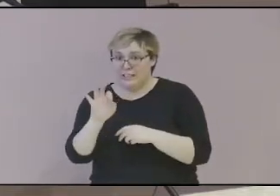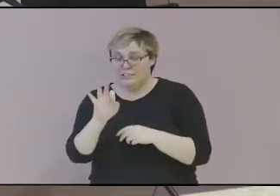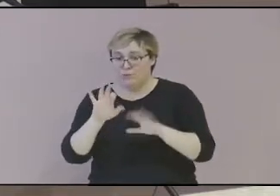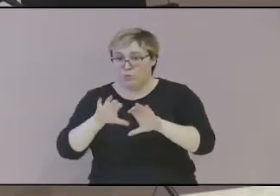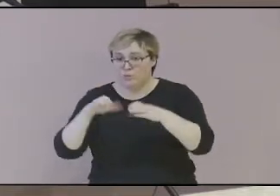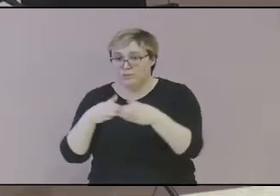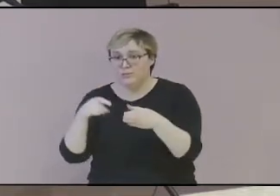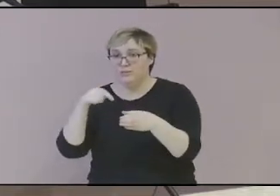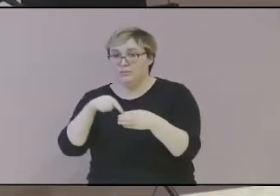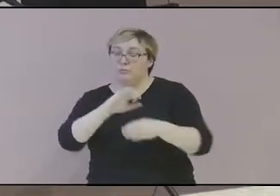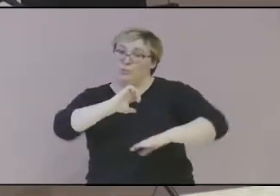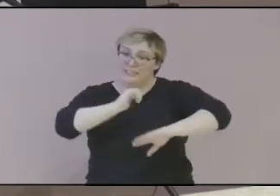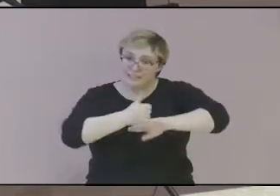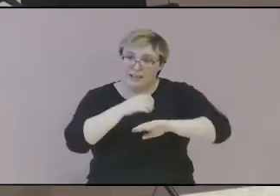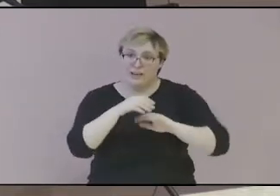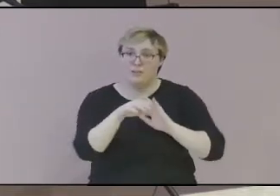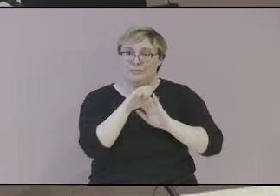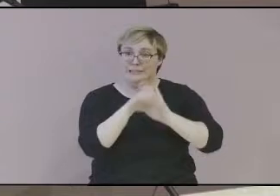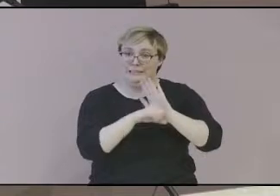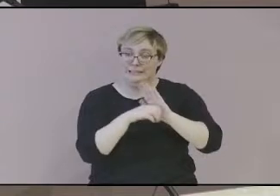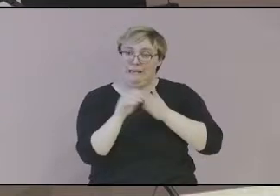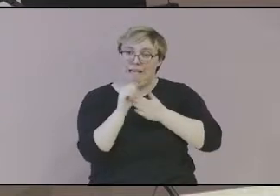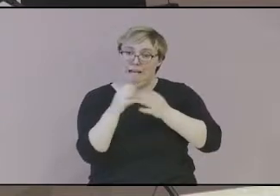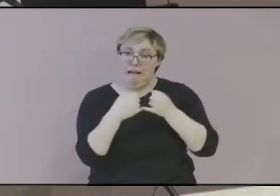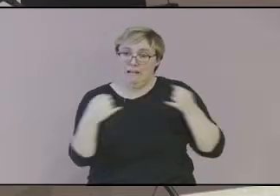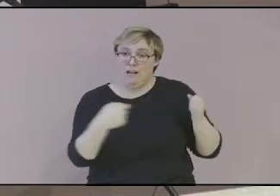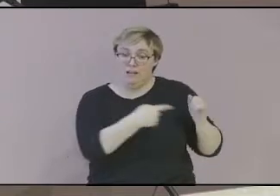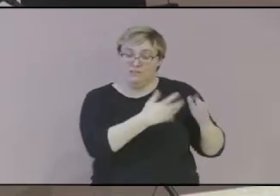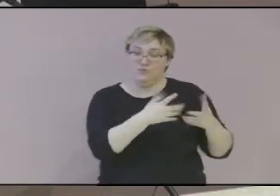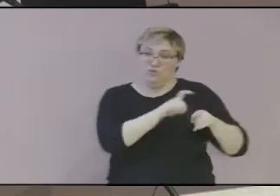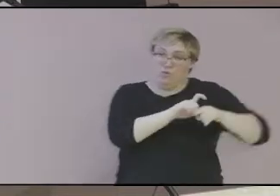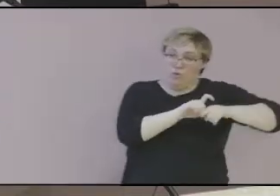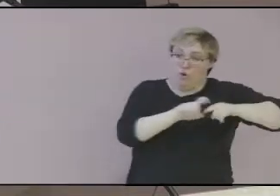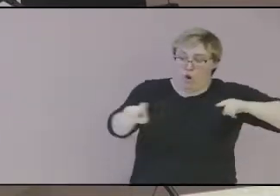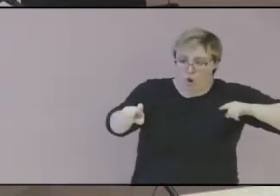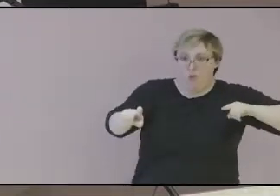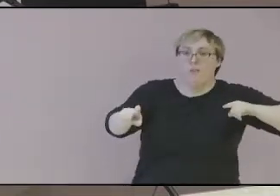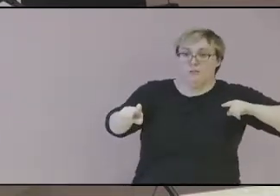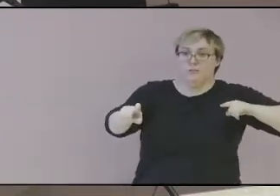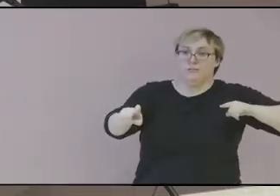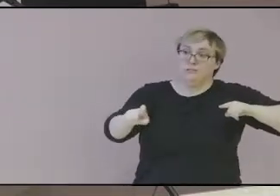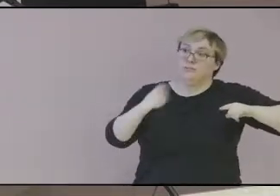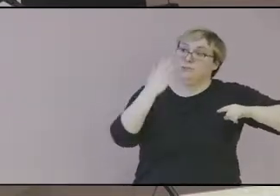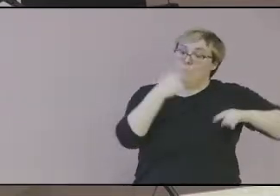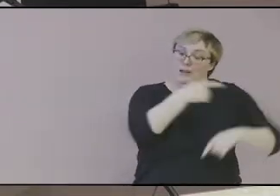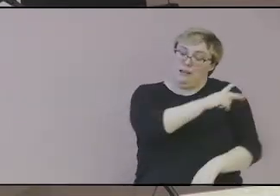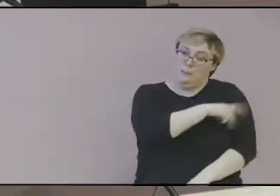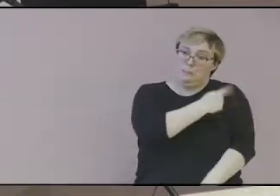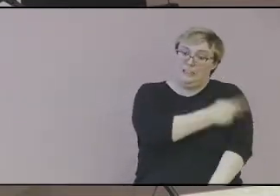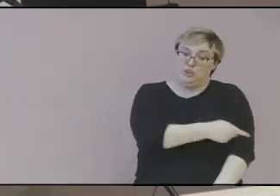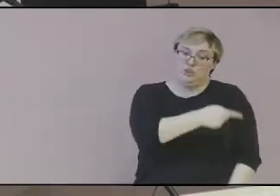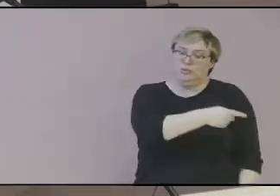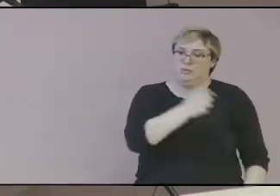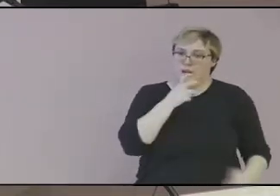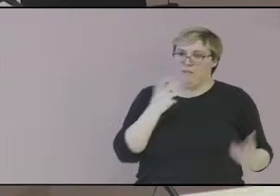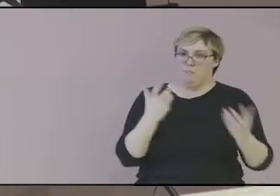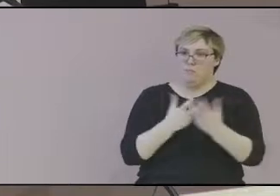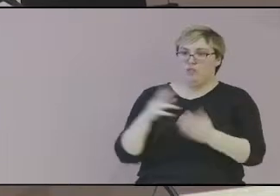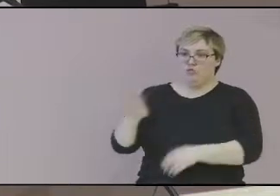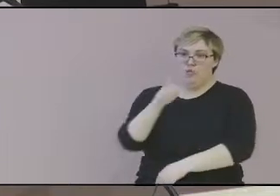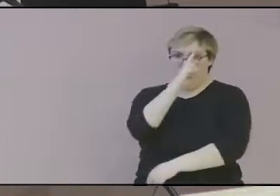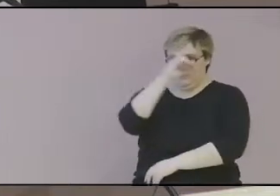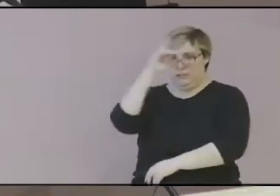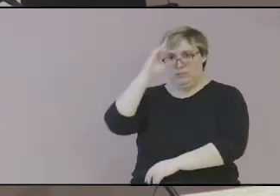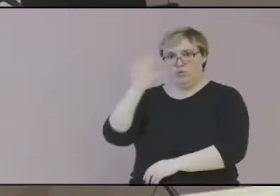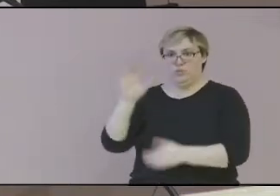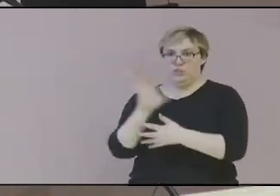had called them advocating on behalf of a patient who did not meet the hospital's own criteria for ECMO. This is a sign of